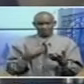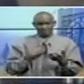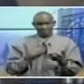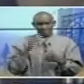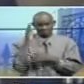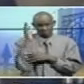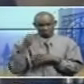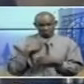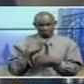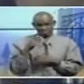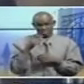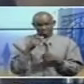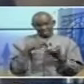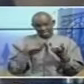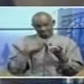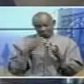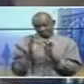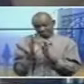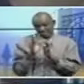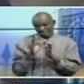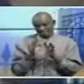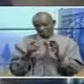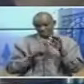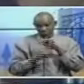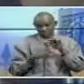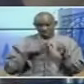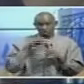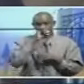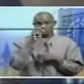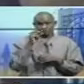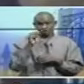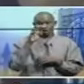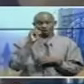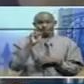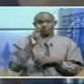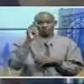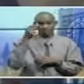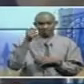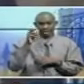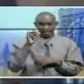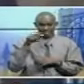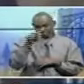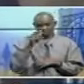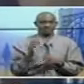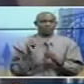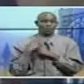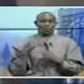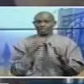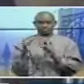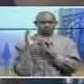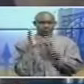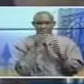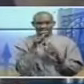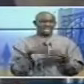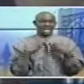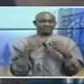detail assigned to the Senate Minority Whip, Senator Johnston Muthama. We read a sinister